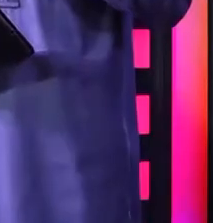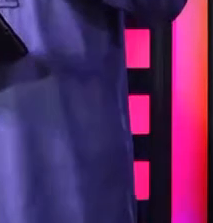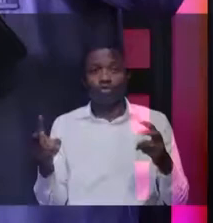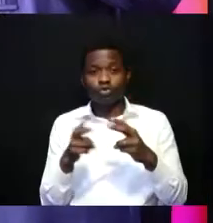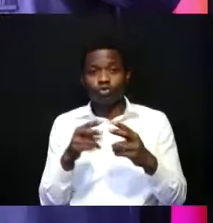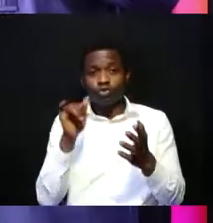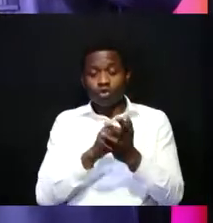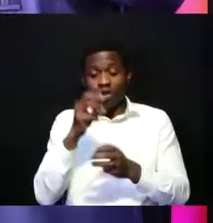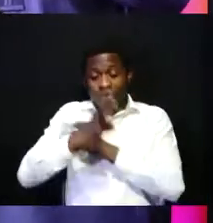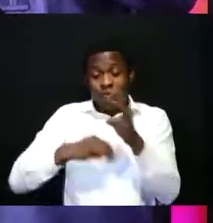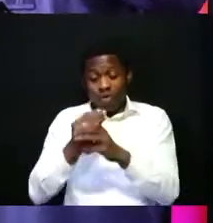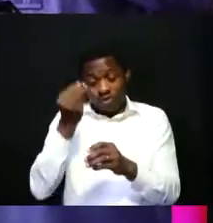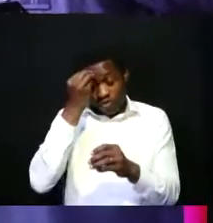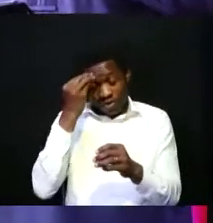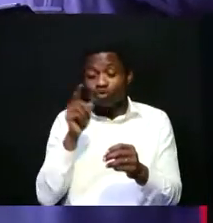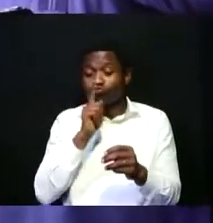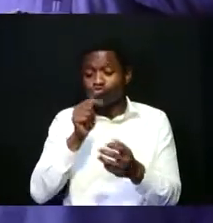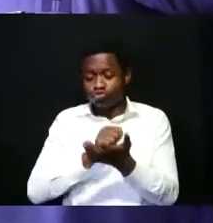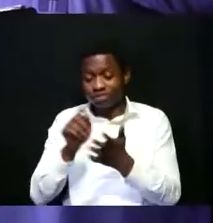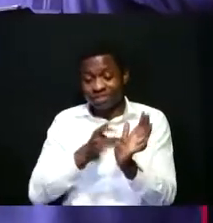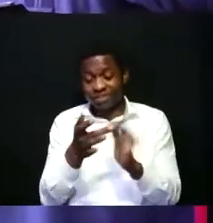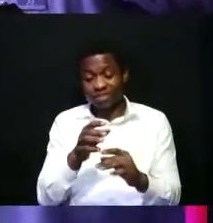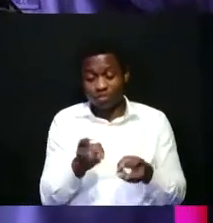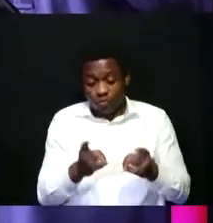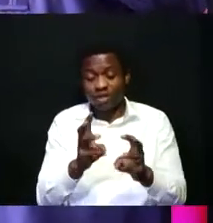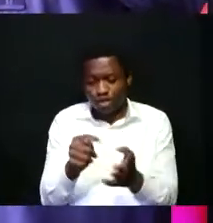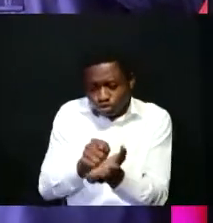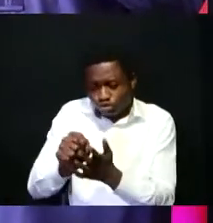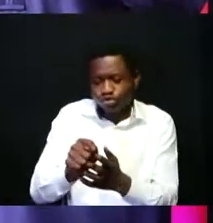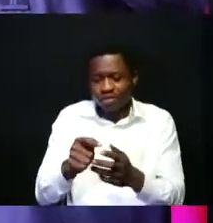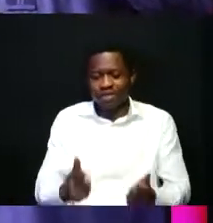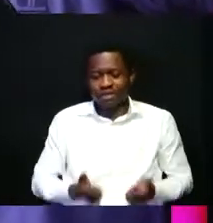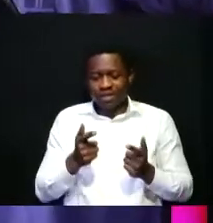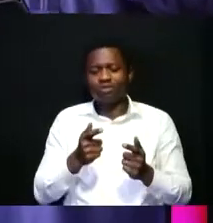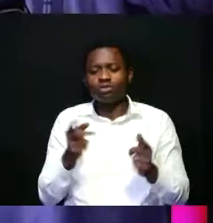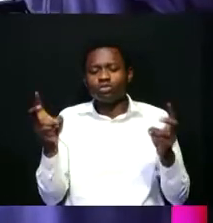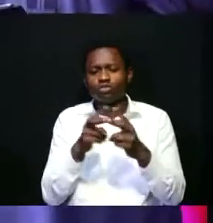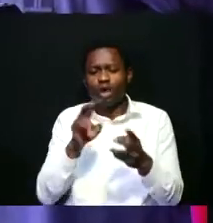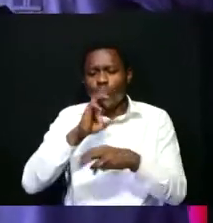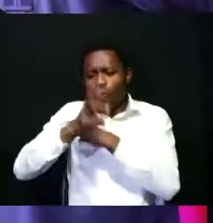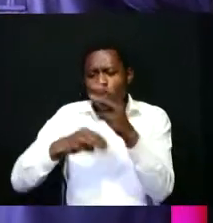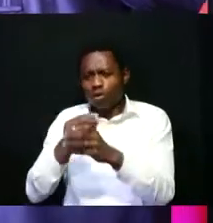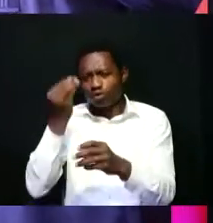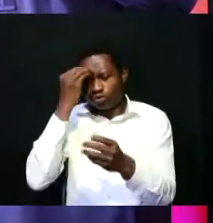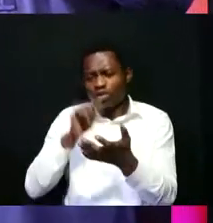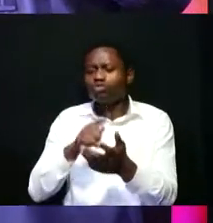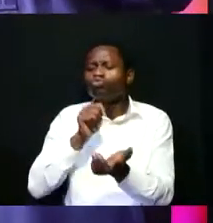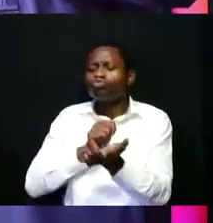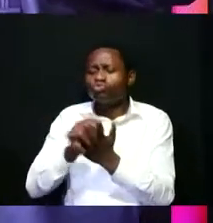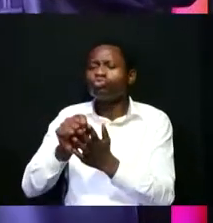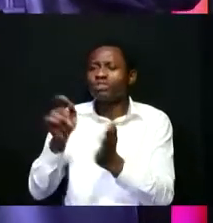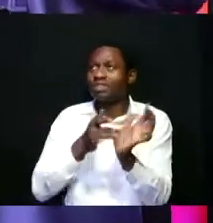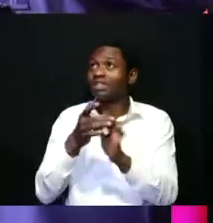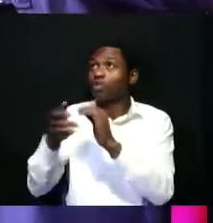that indeed Jesus was sent by God. Na ampa Yesu onyame ene soma no. Now today we want to